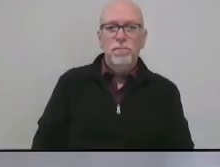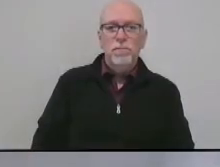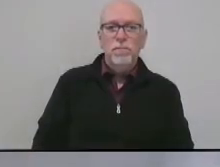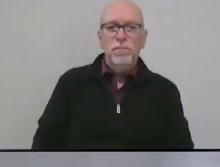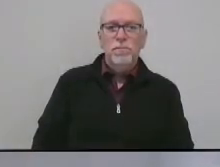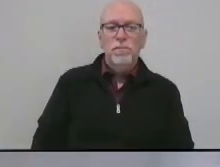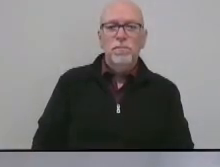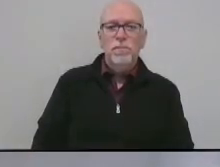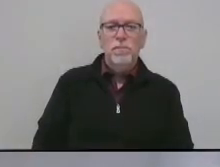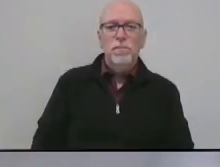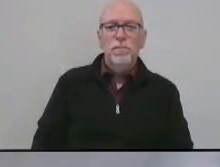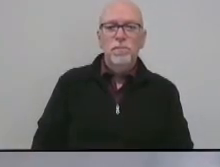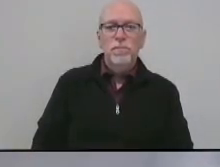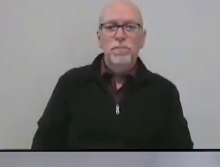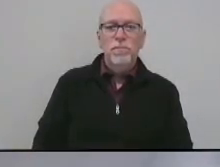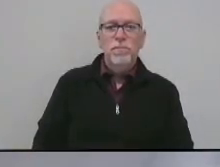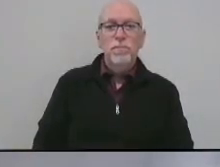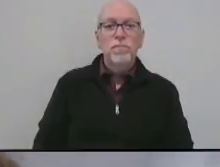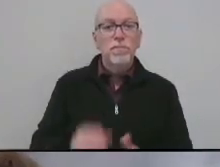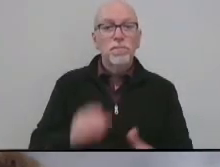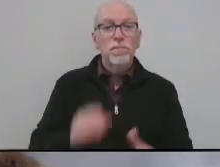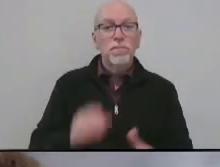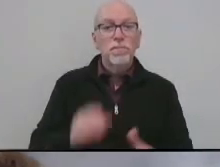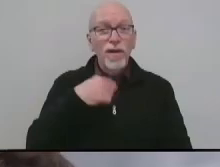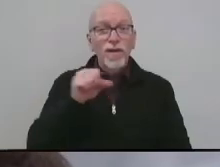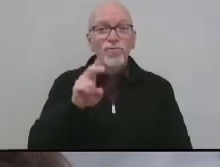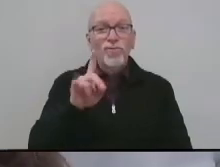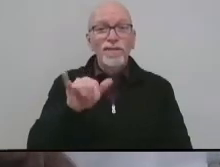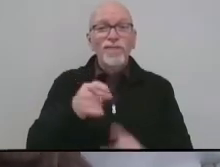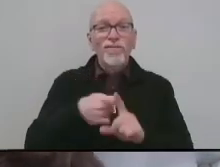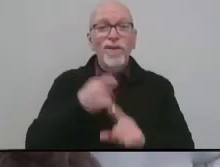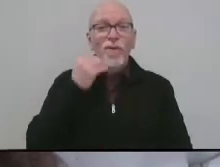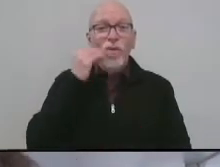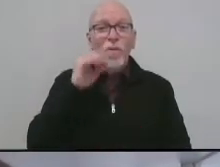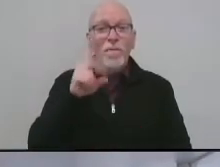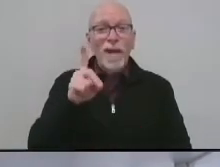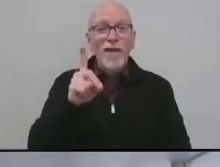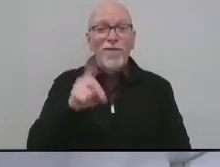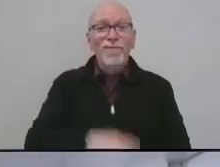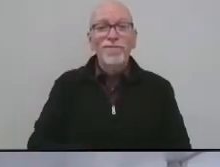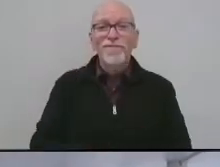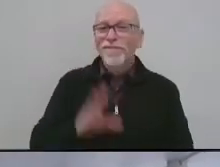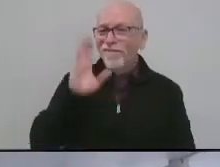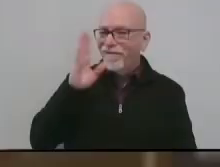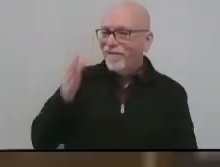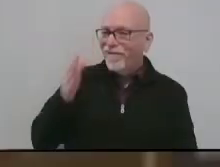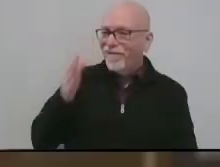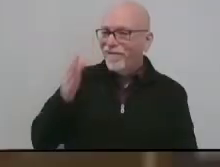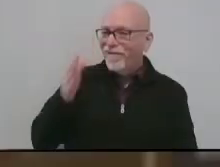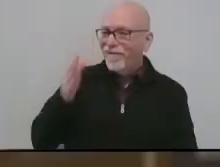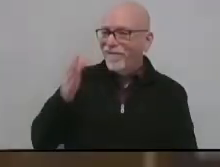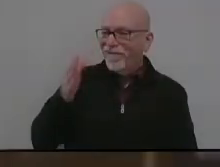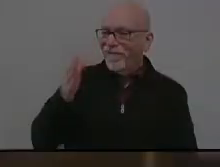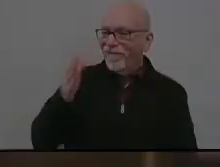Hi, it's Susie with Homebound, South Bend Fire Department. Hi, welcome. Hi, Come thank on you. in. Yeah, I'm thrilled.